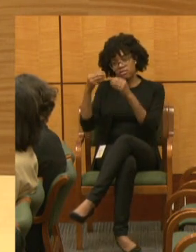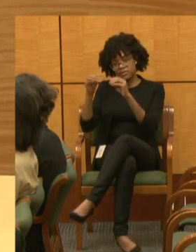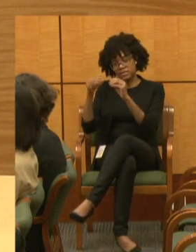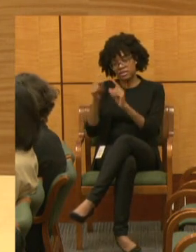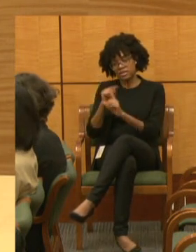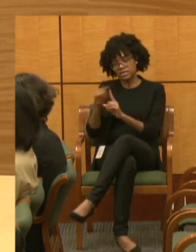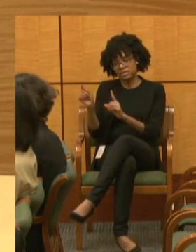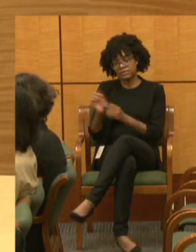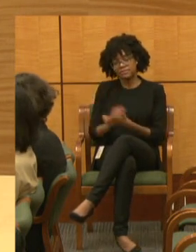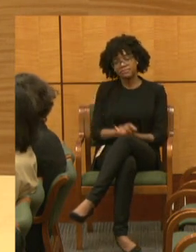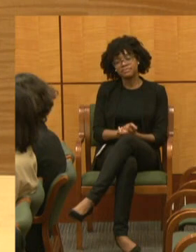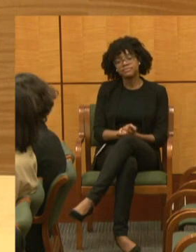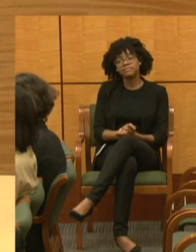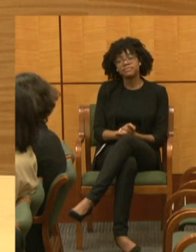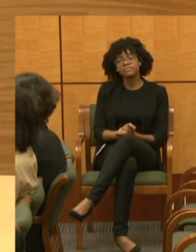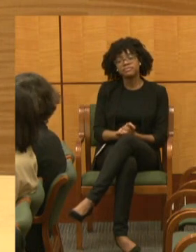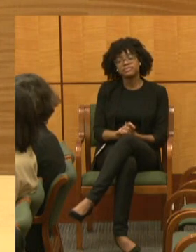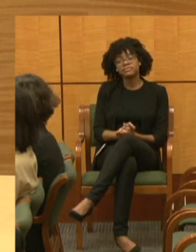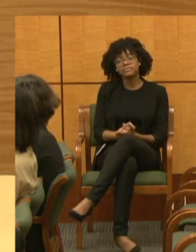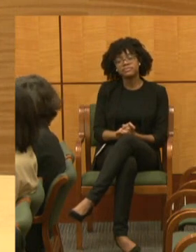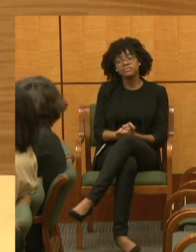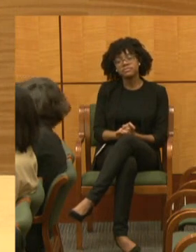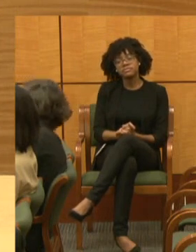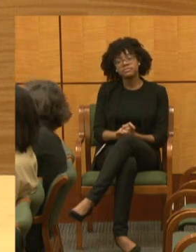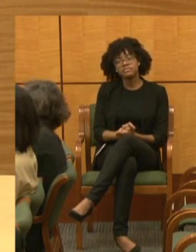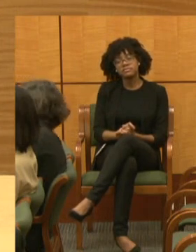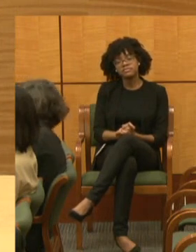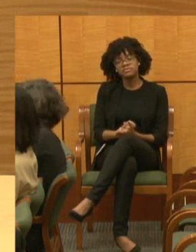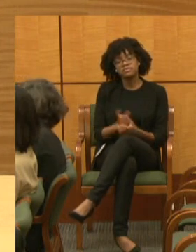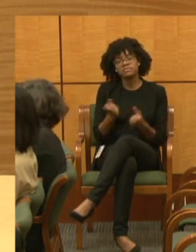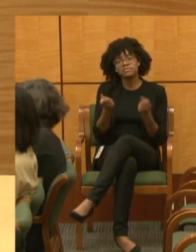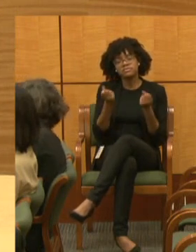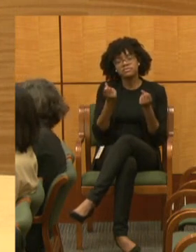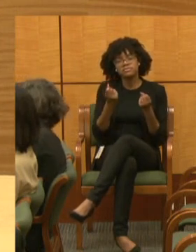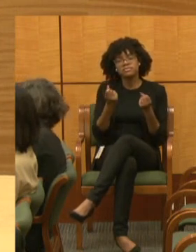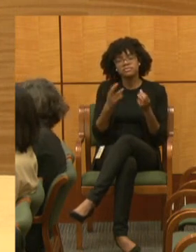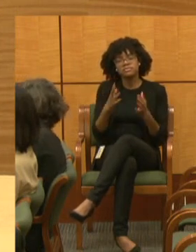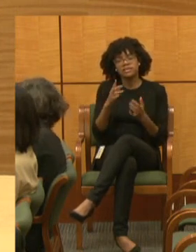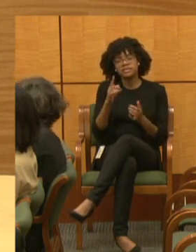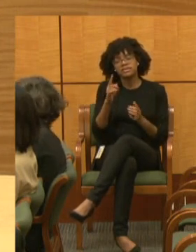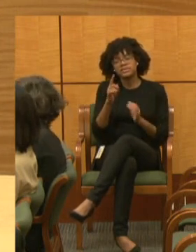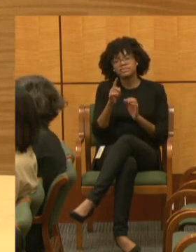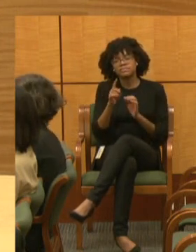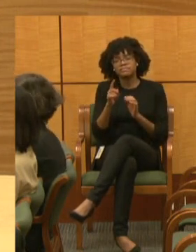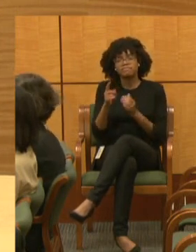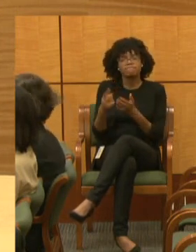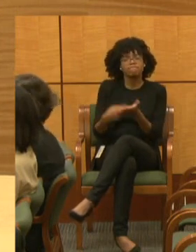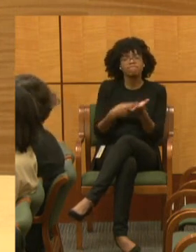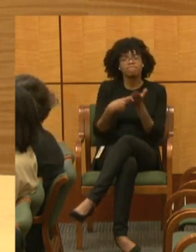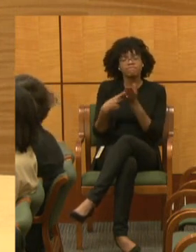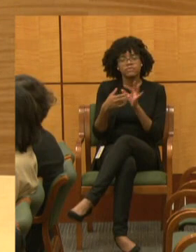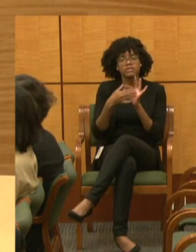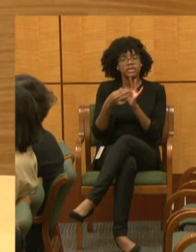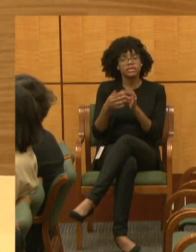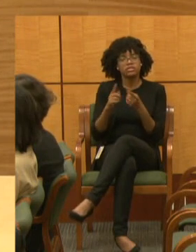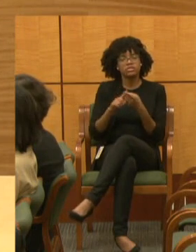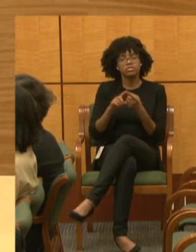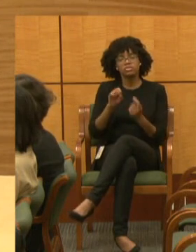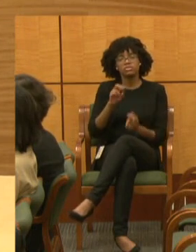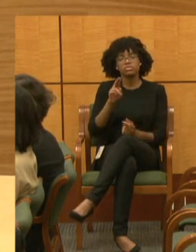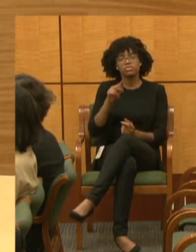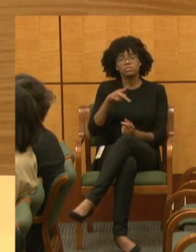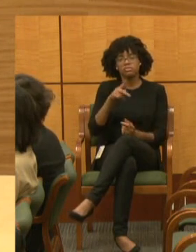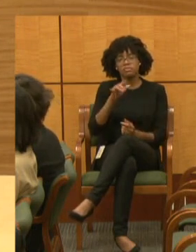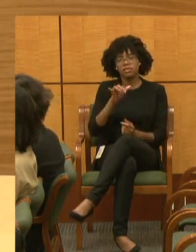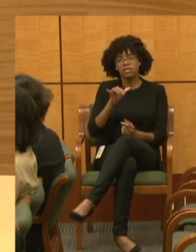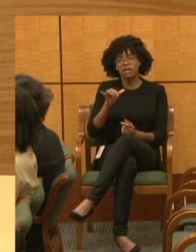compounding. There was a lot of questions, I think, earlier around the supply chain side of things and